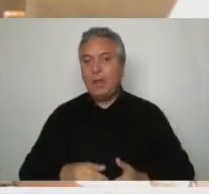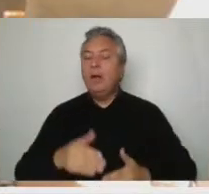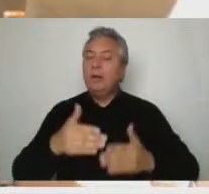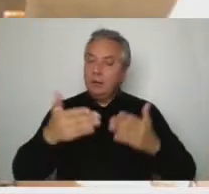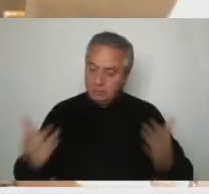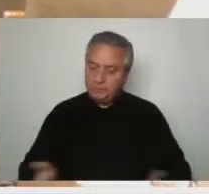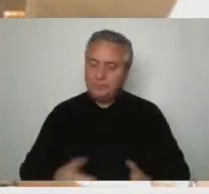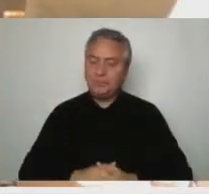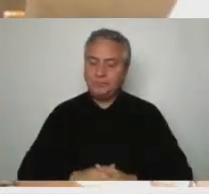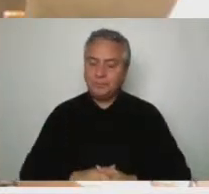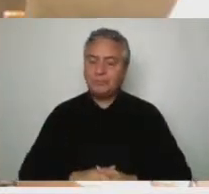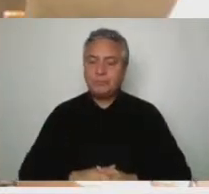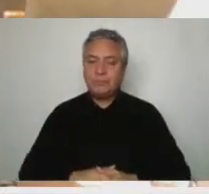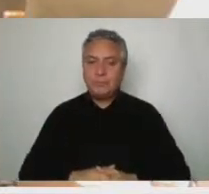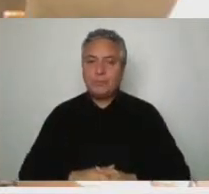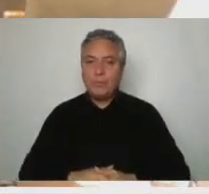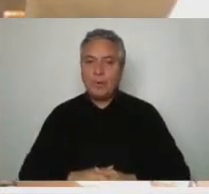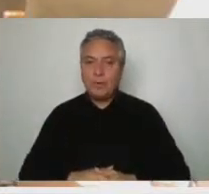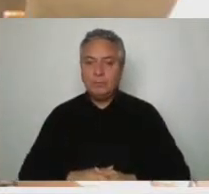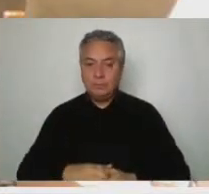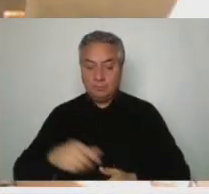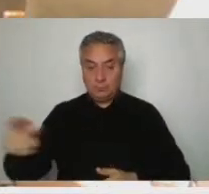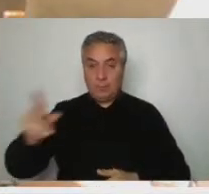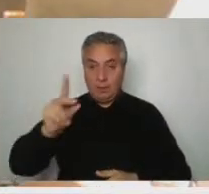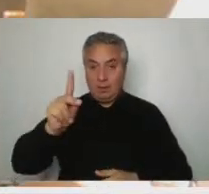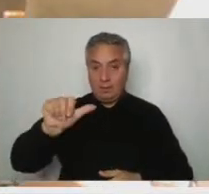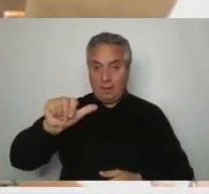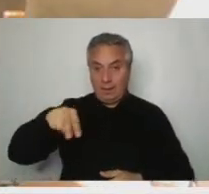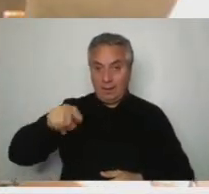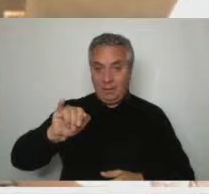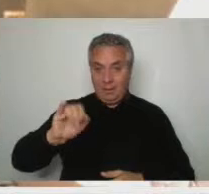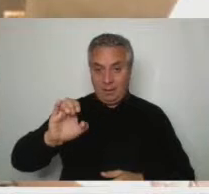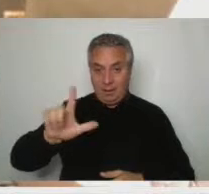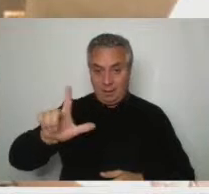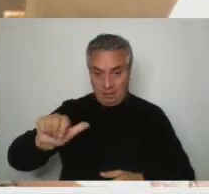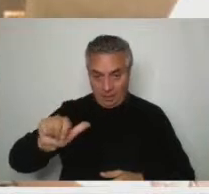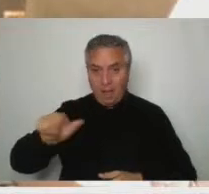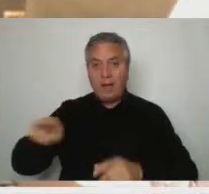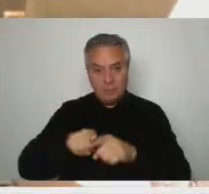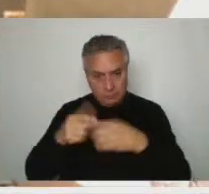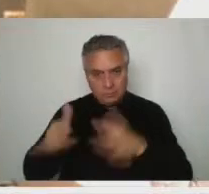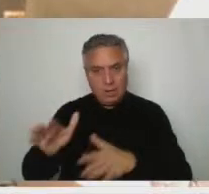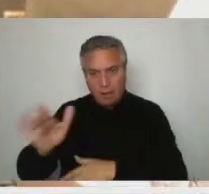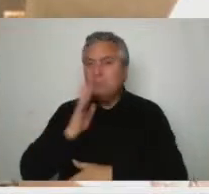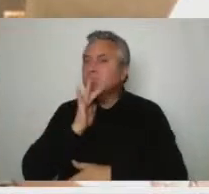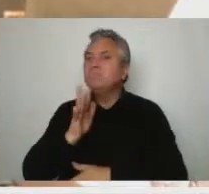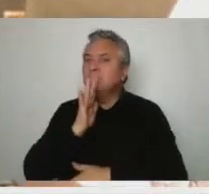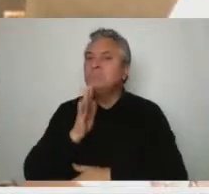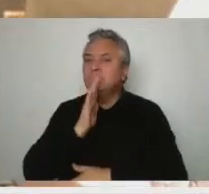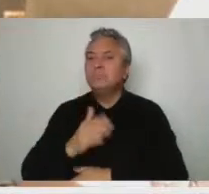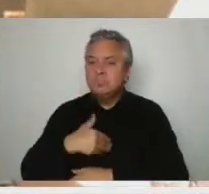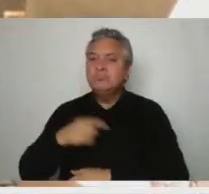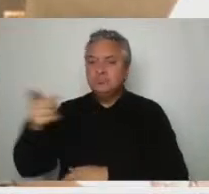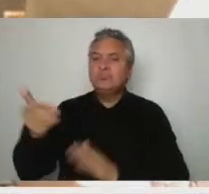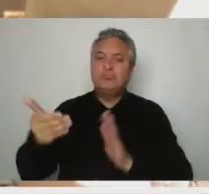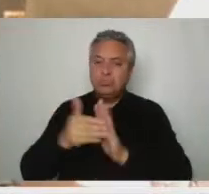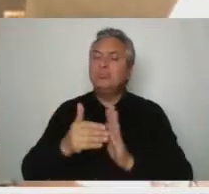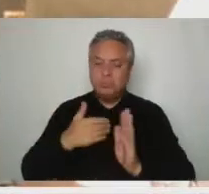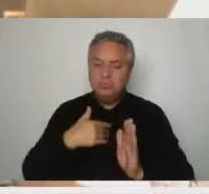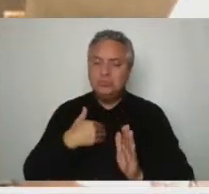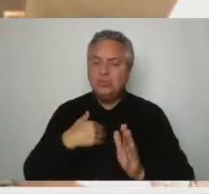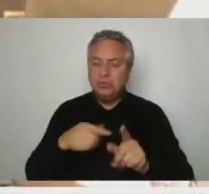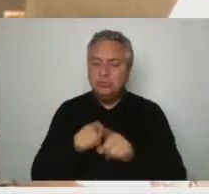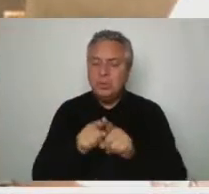inequality as part of the entire school experience. Also, Daniela referred to one's